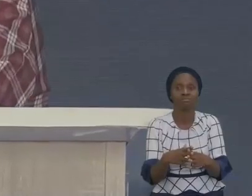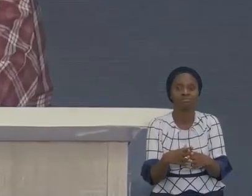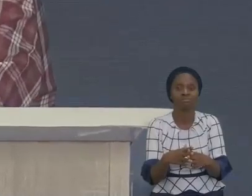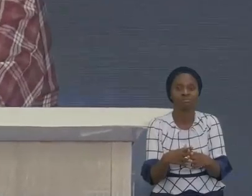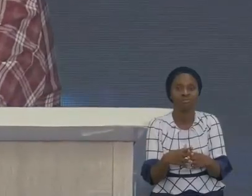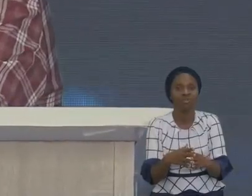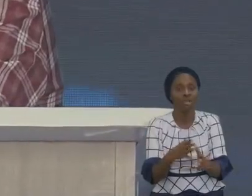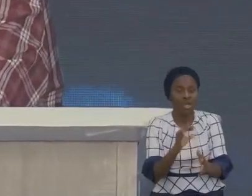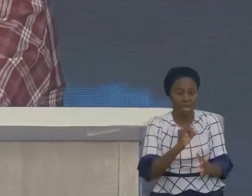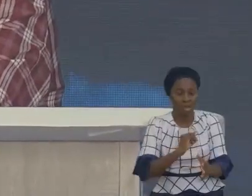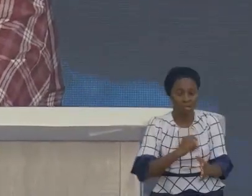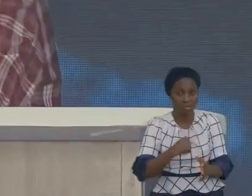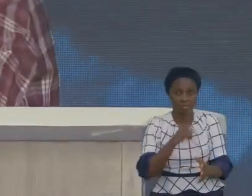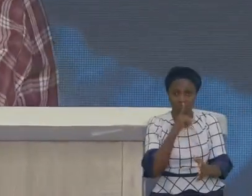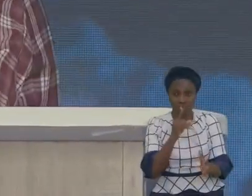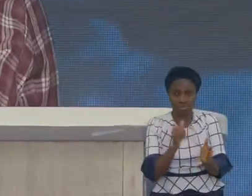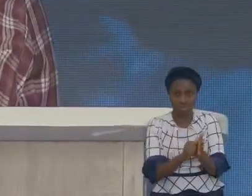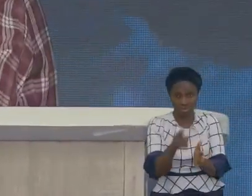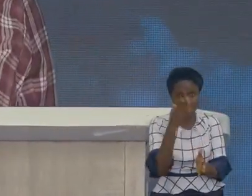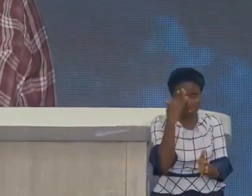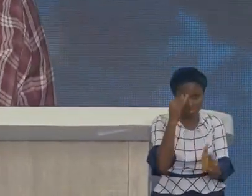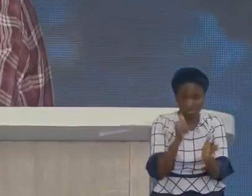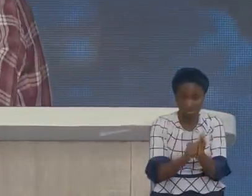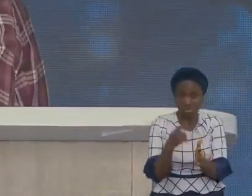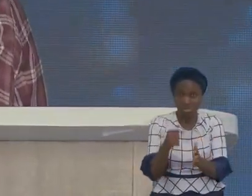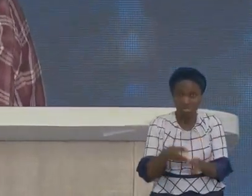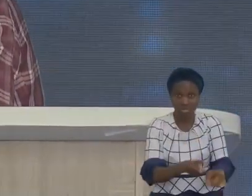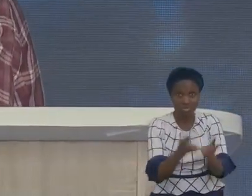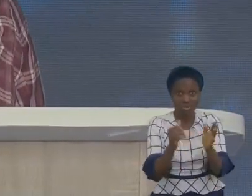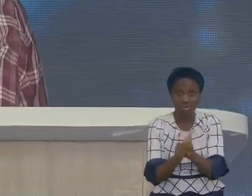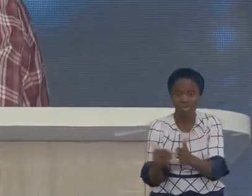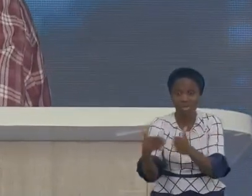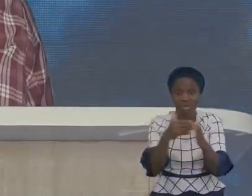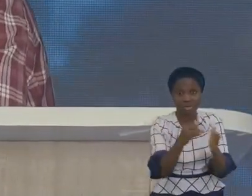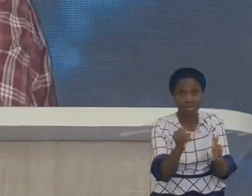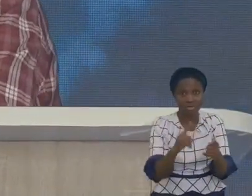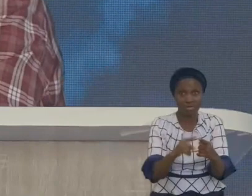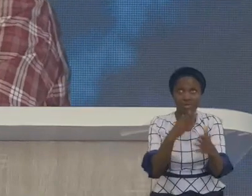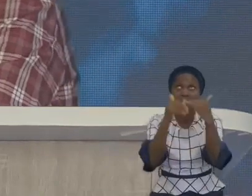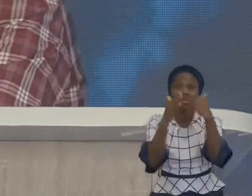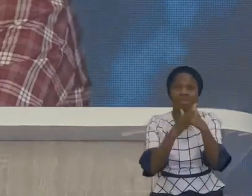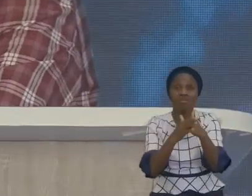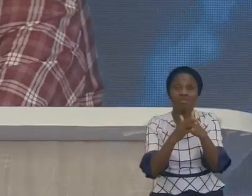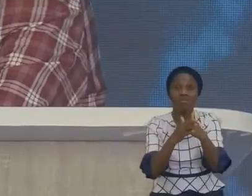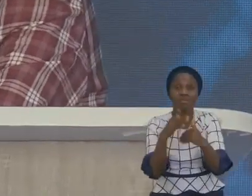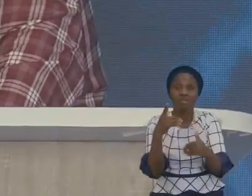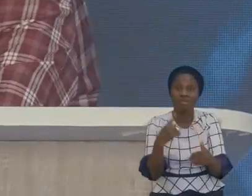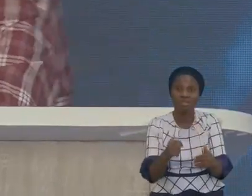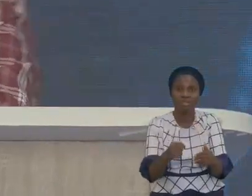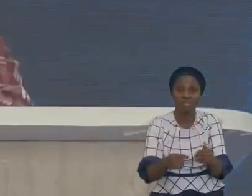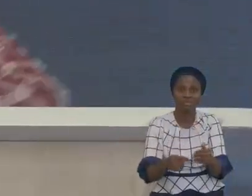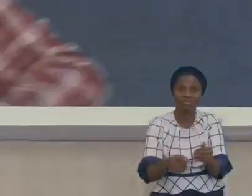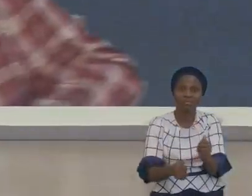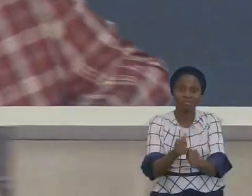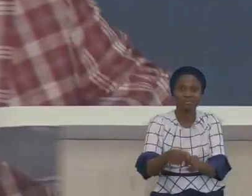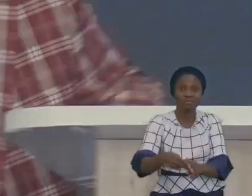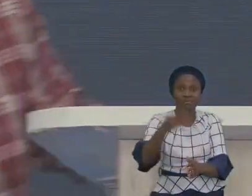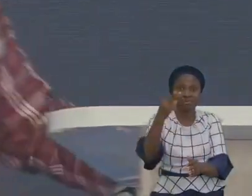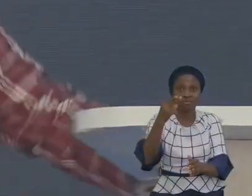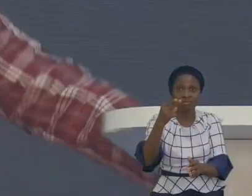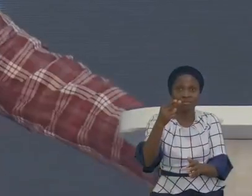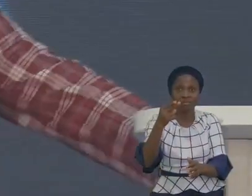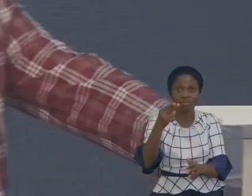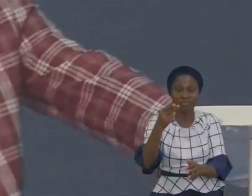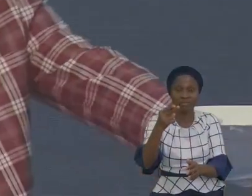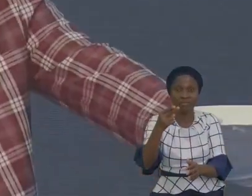heaven, the highest thing you can ever desire, it is